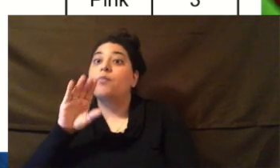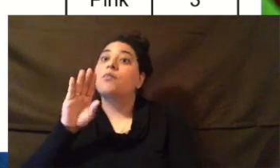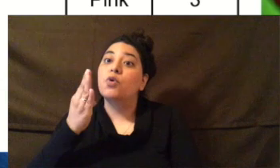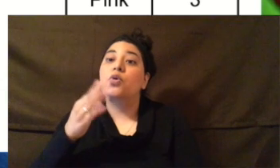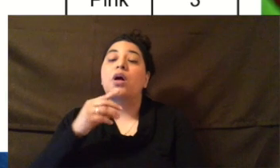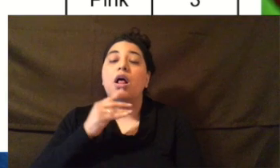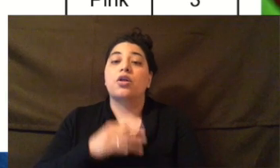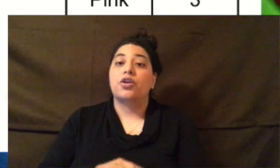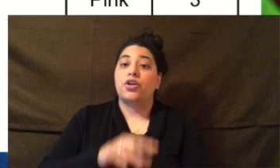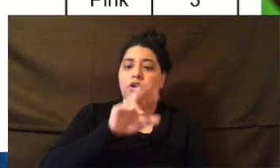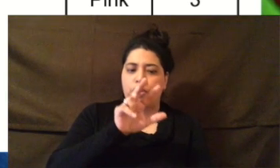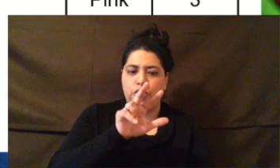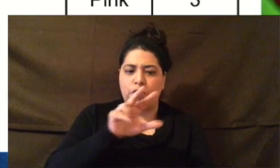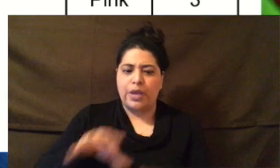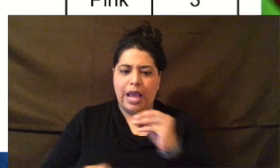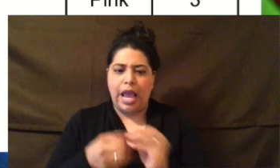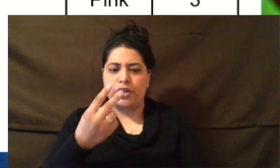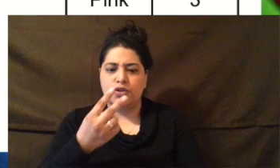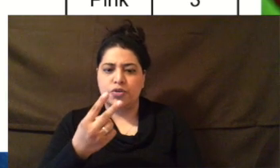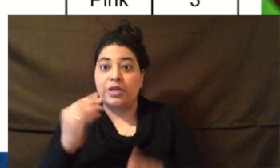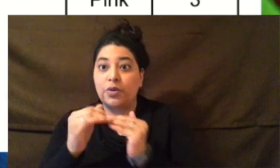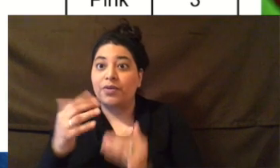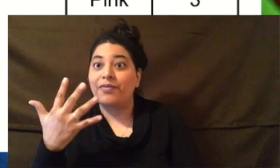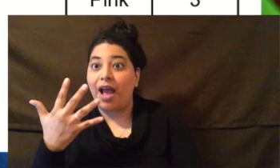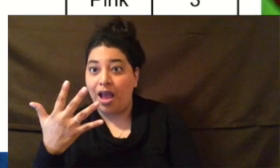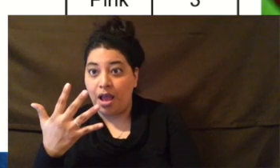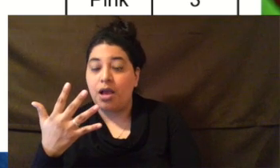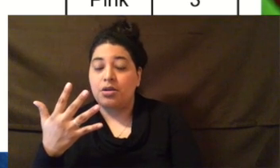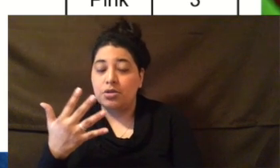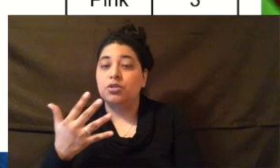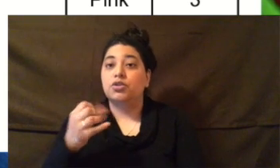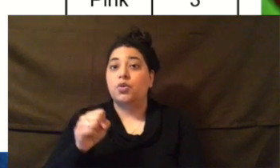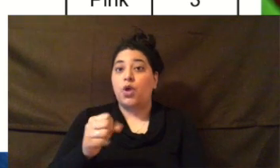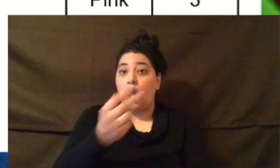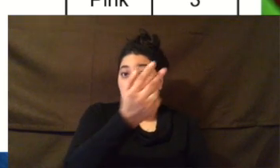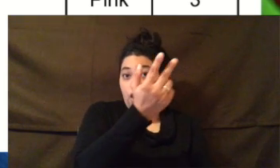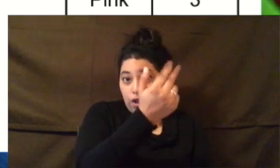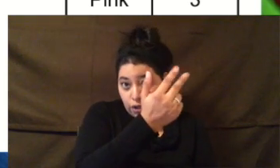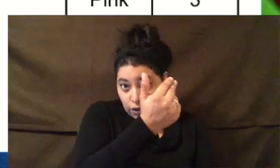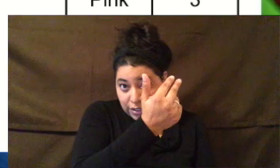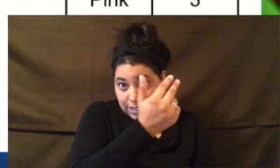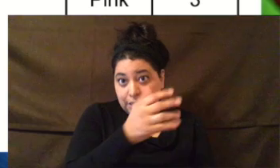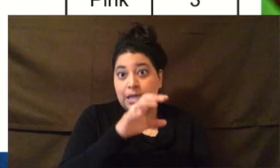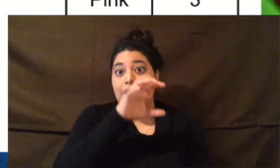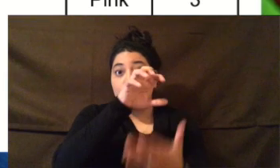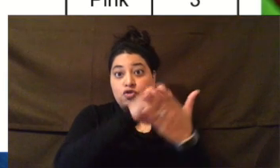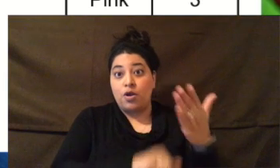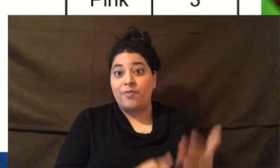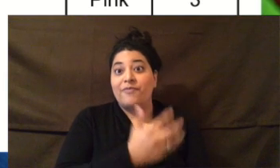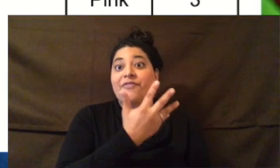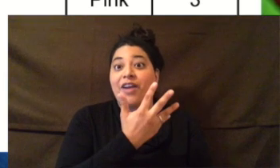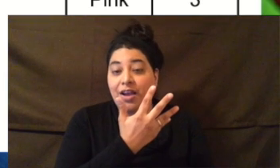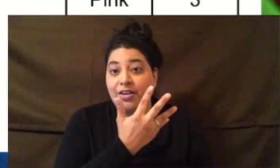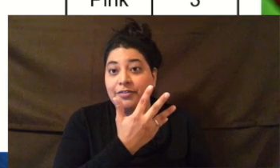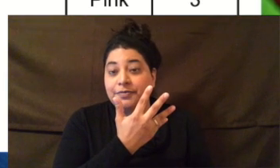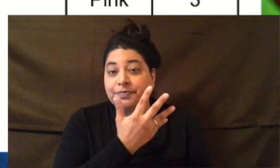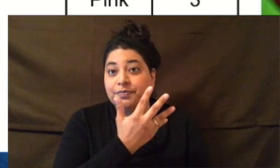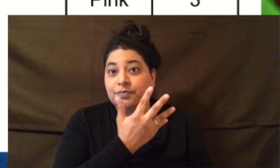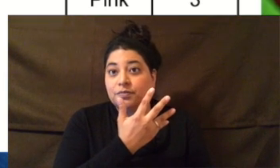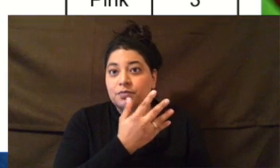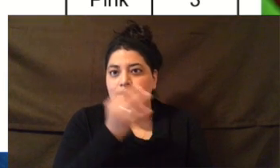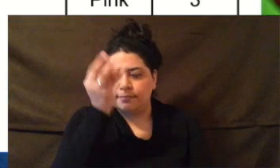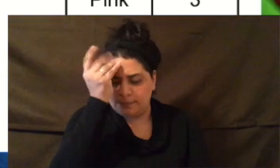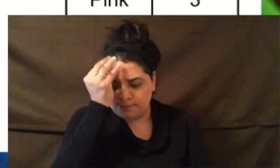blue. And 3 plus 2 is 5. So 13 minus 5. Go ahead and do a little